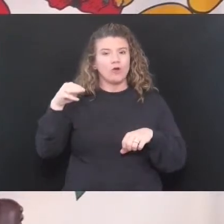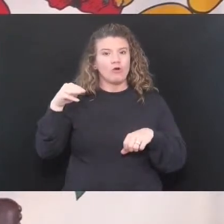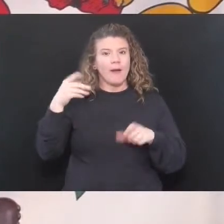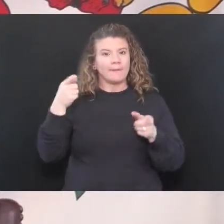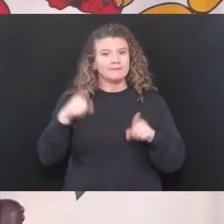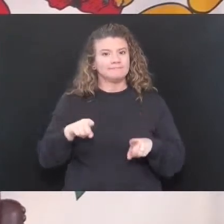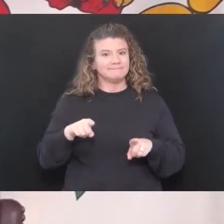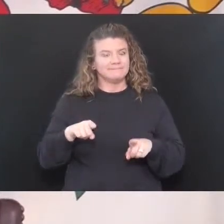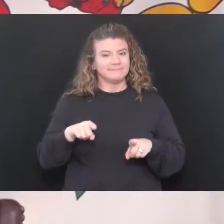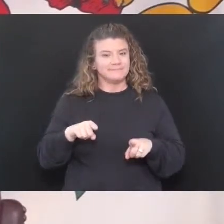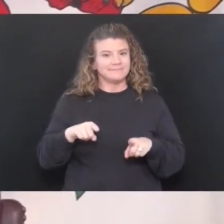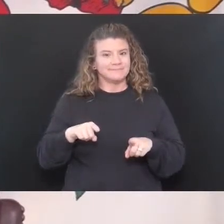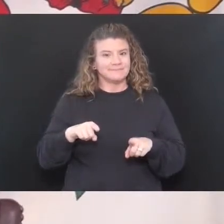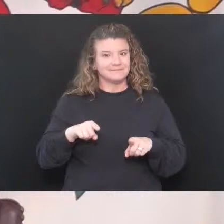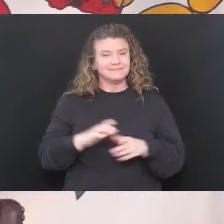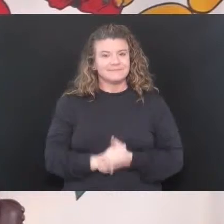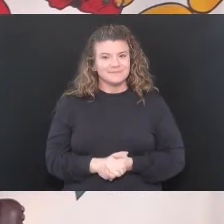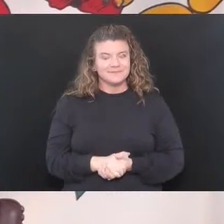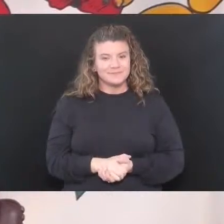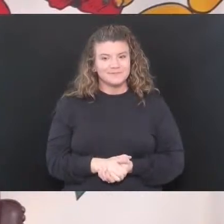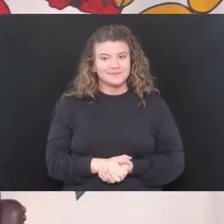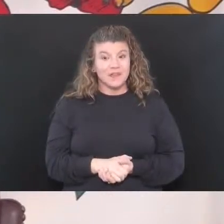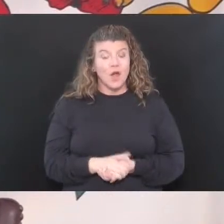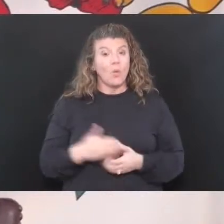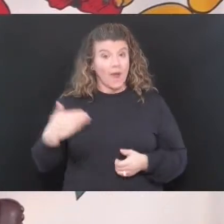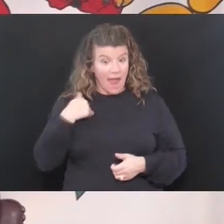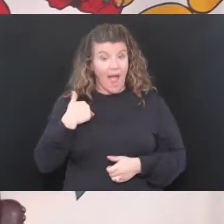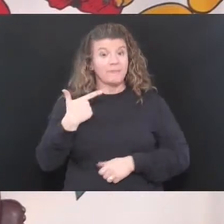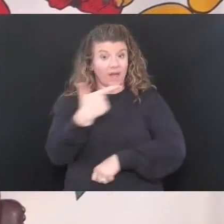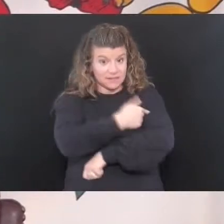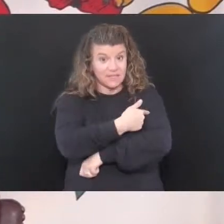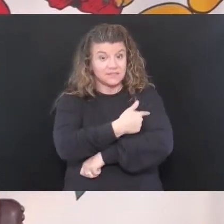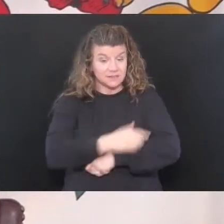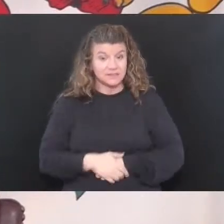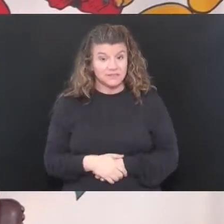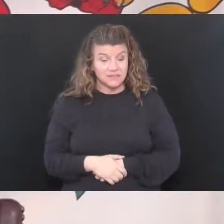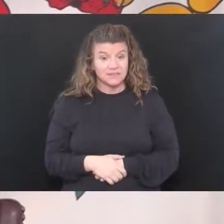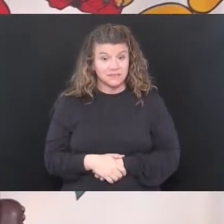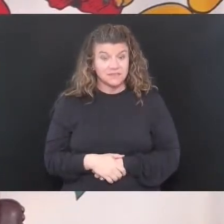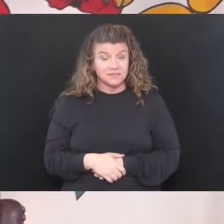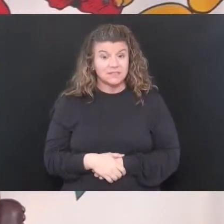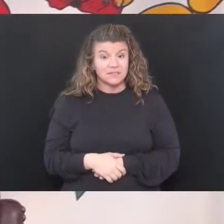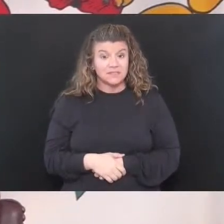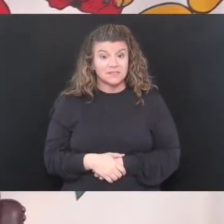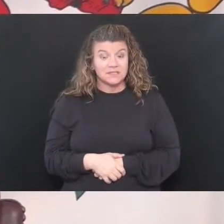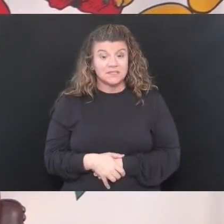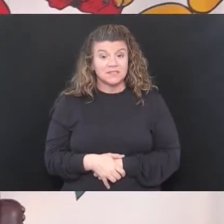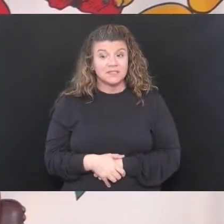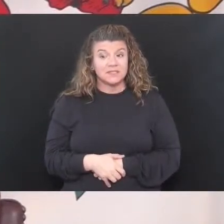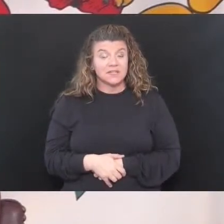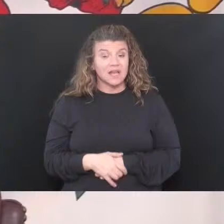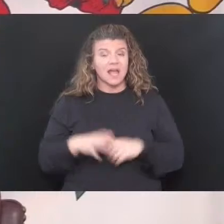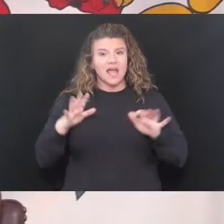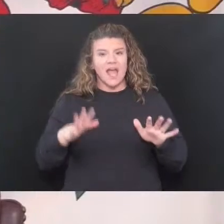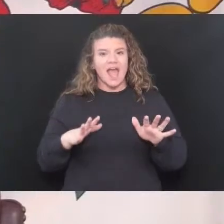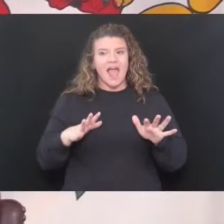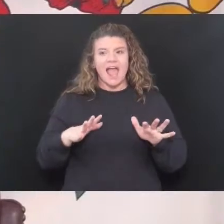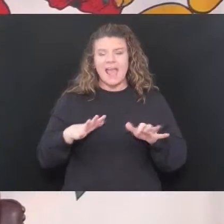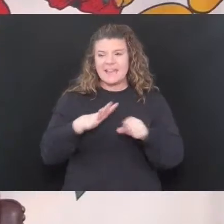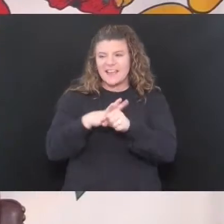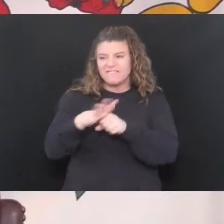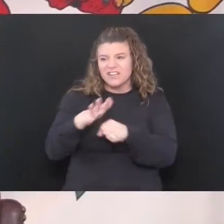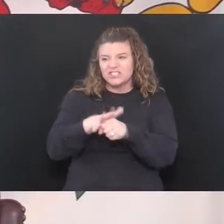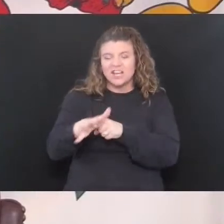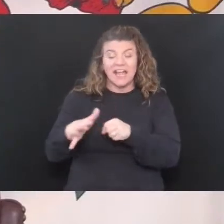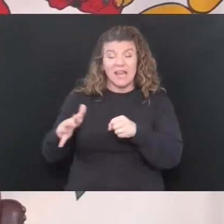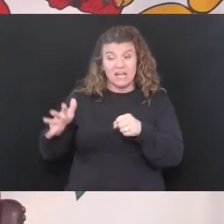miracles happened. There were vaccines. And the absolute efficiency or the